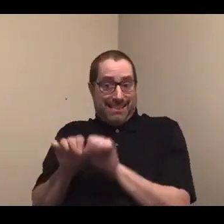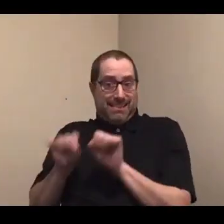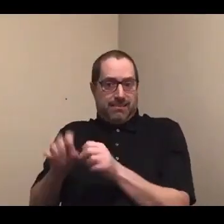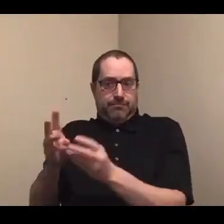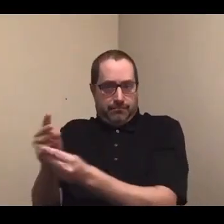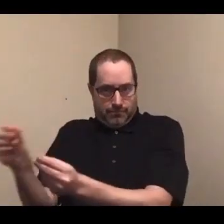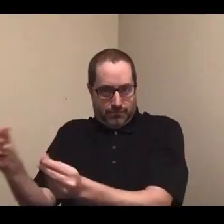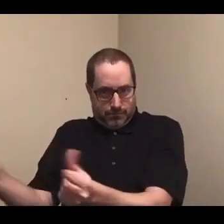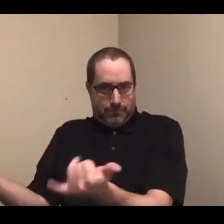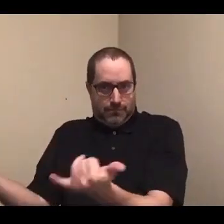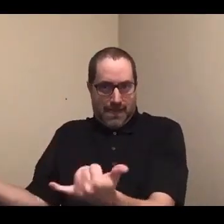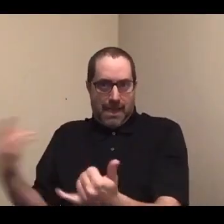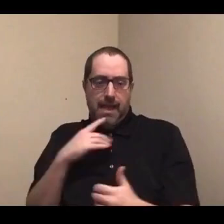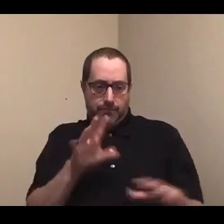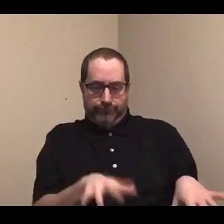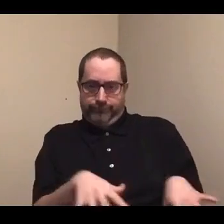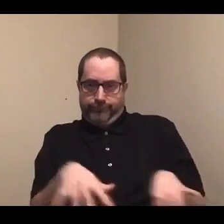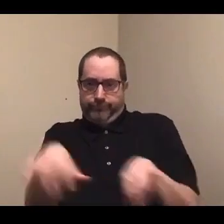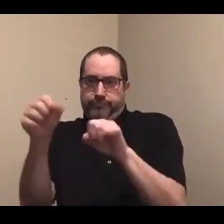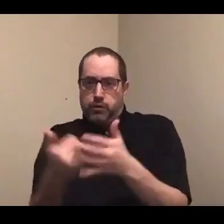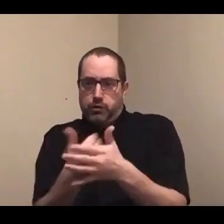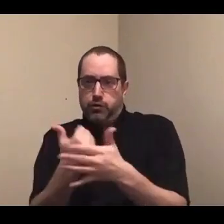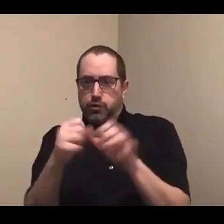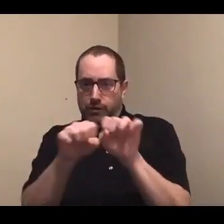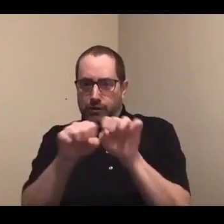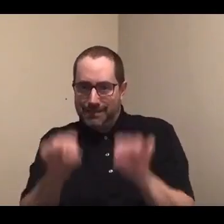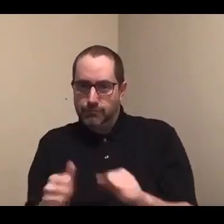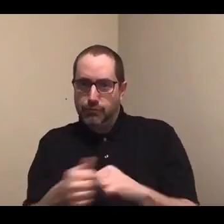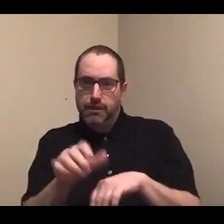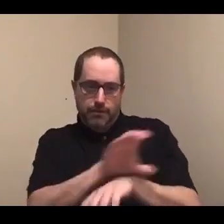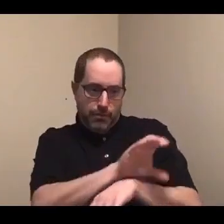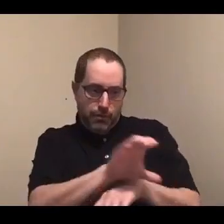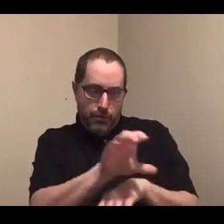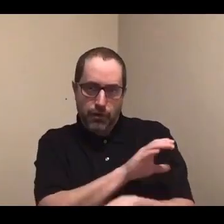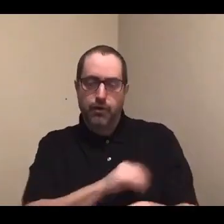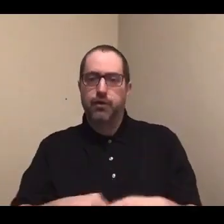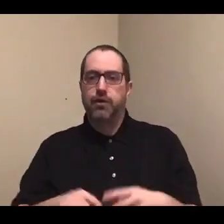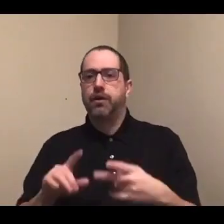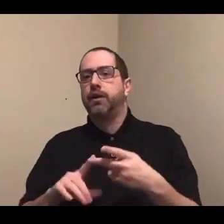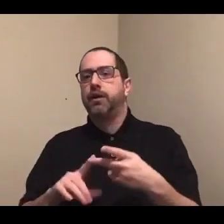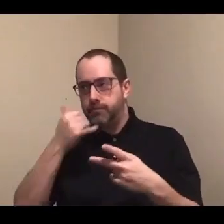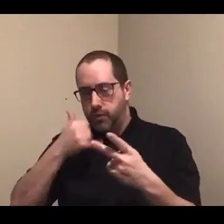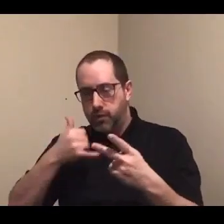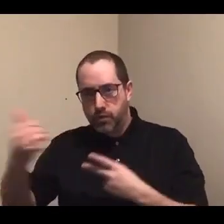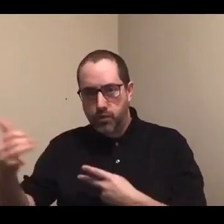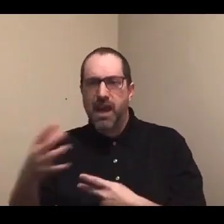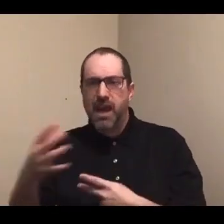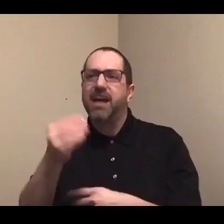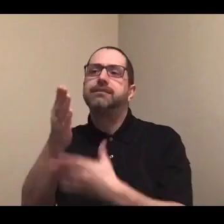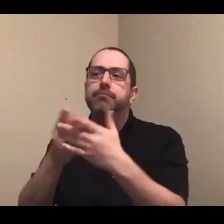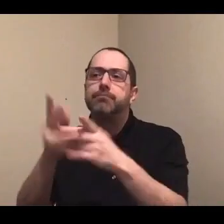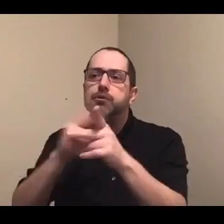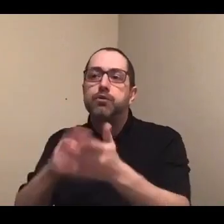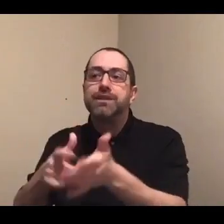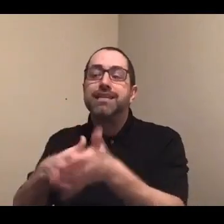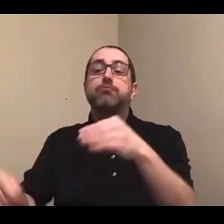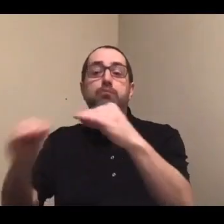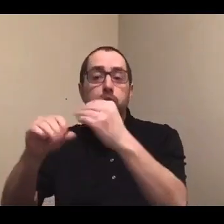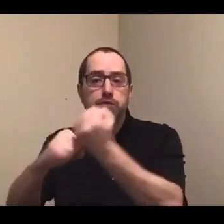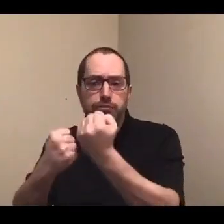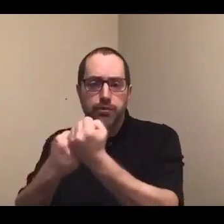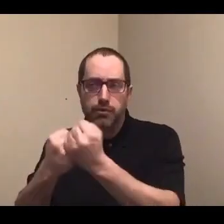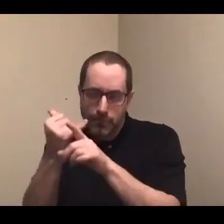phone call in for those that need that extra support. As vaccine supplies increase in the coming weeks, we are going to be expanding